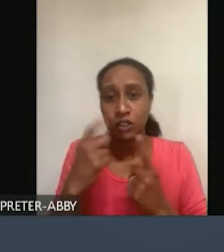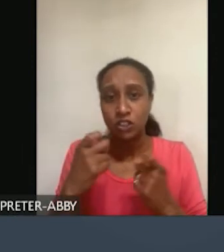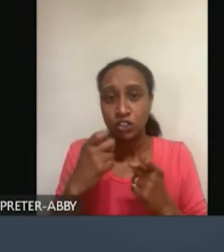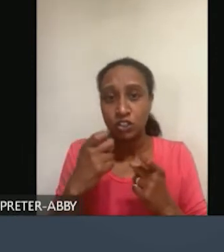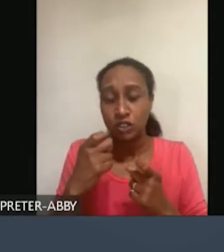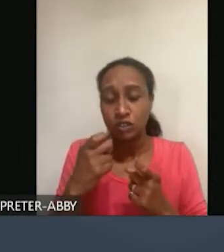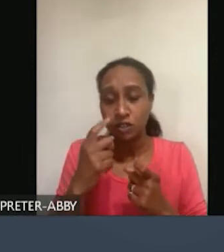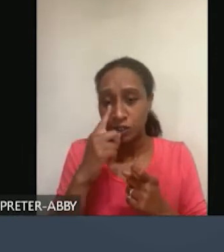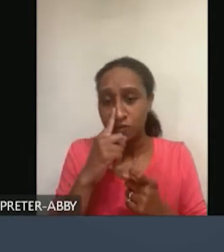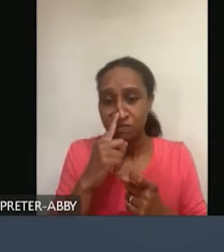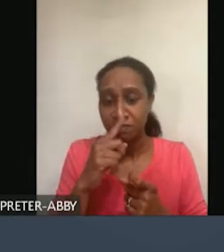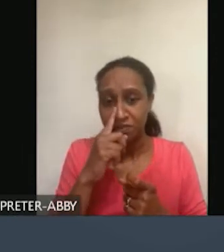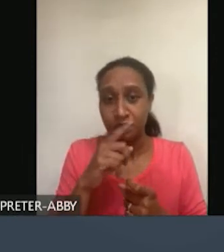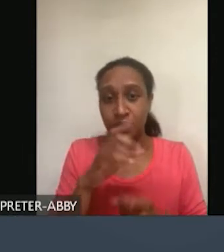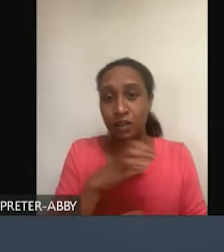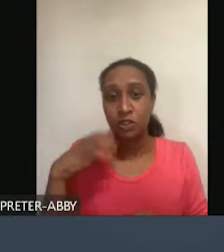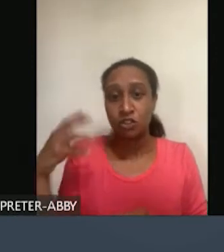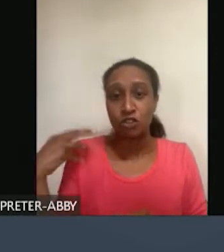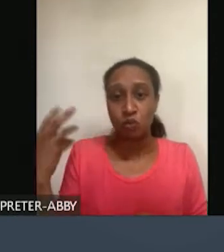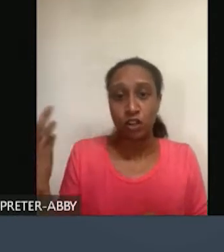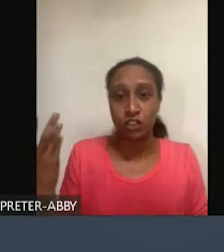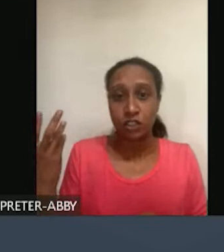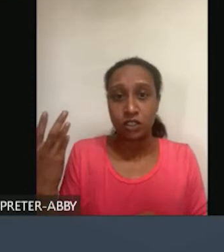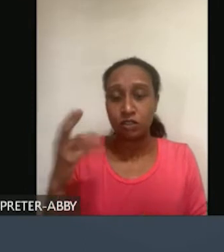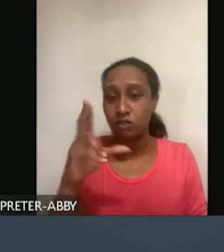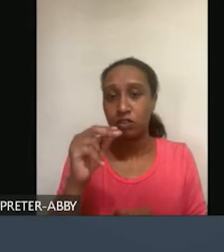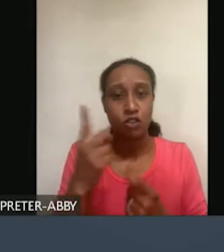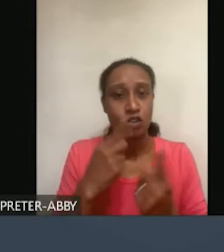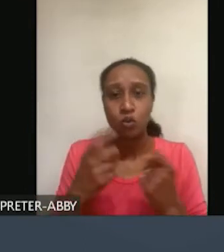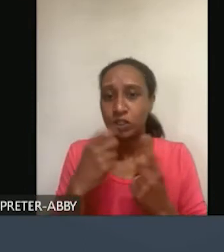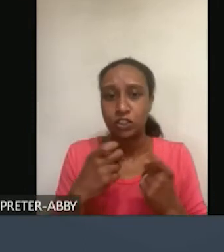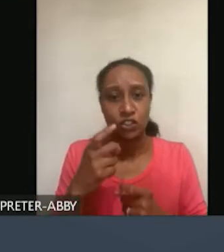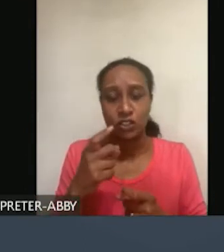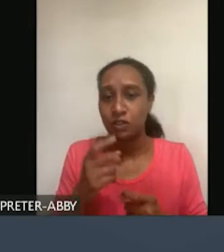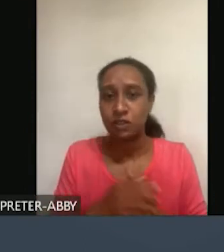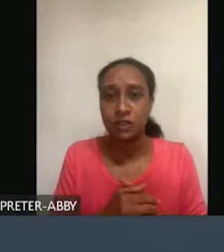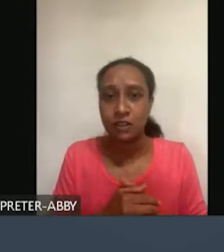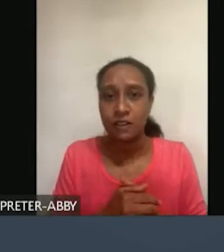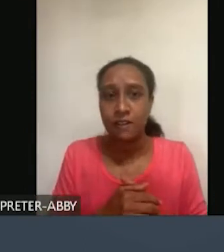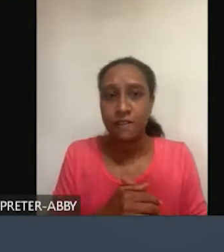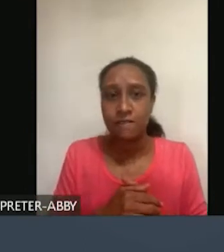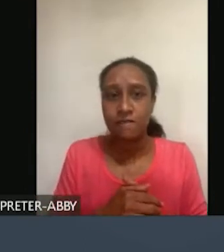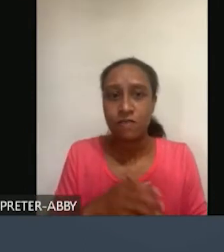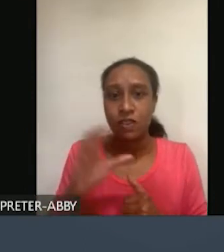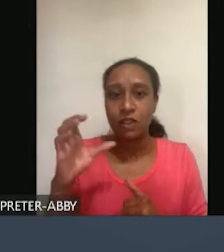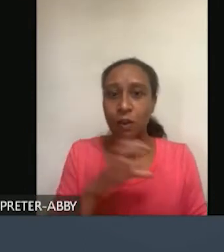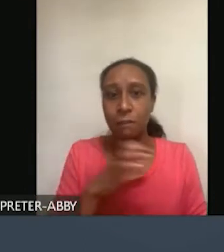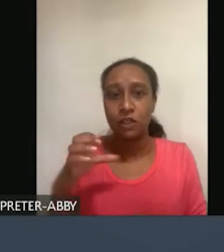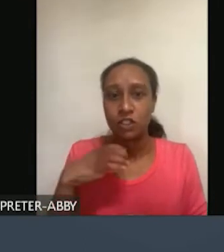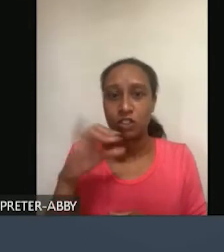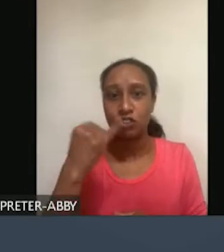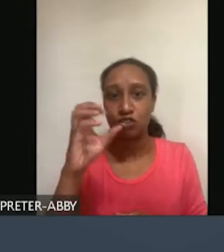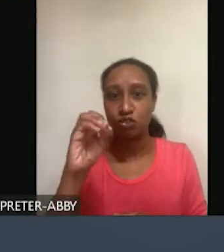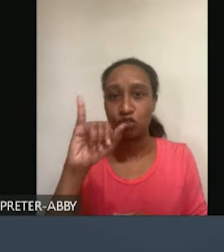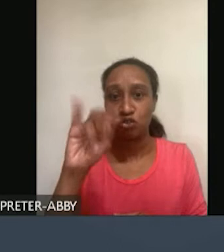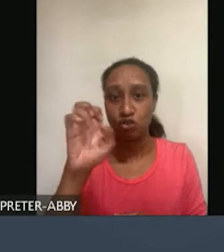you. Commissioner Washington? No questions. Thank you. Commissioner Dorner? No questions.